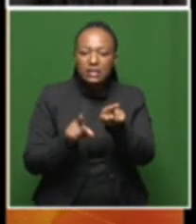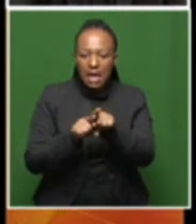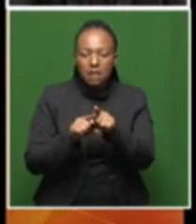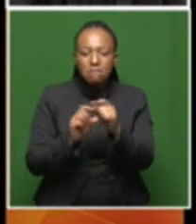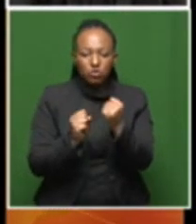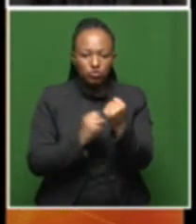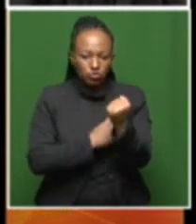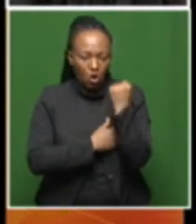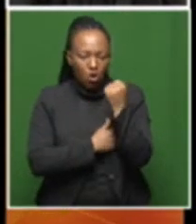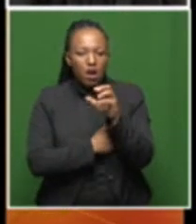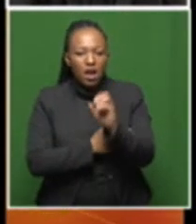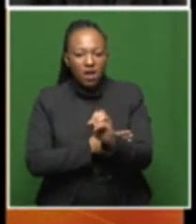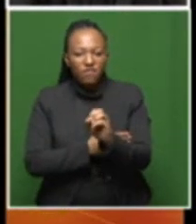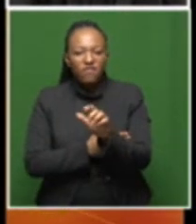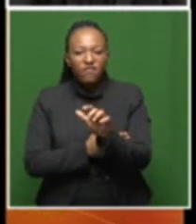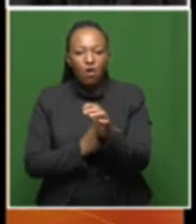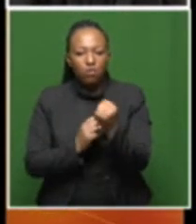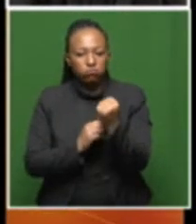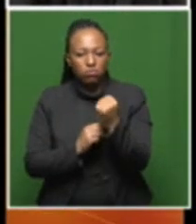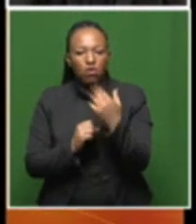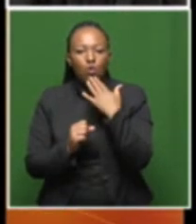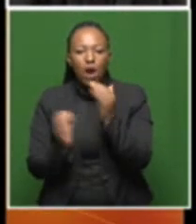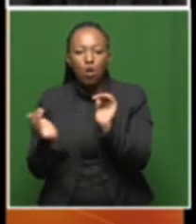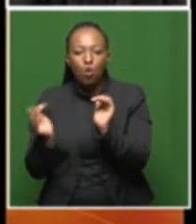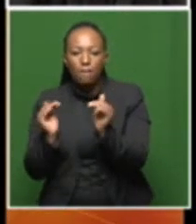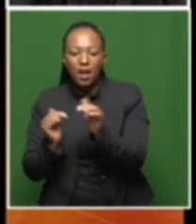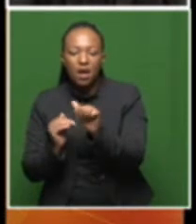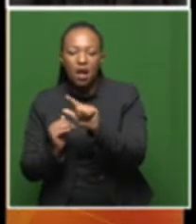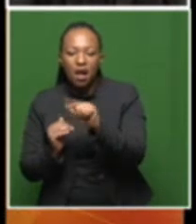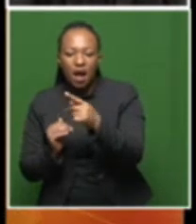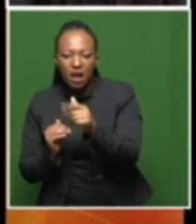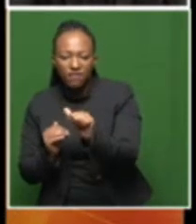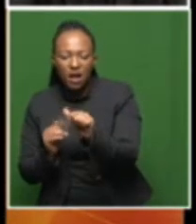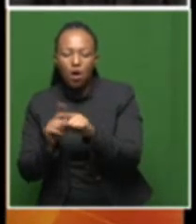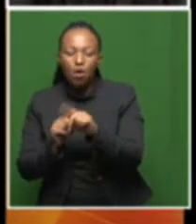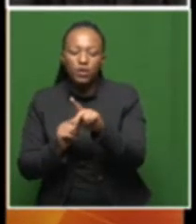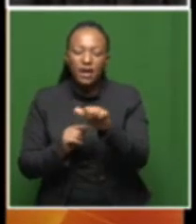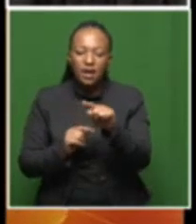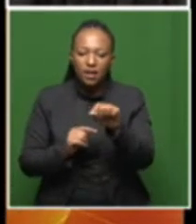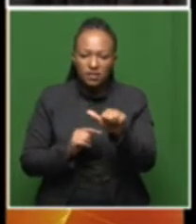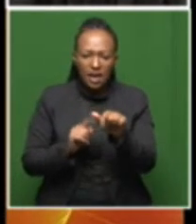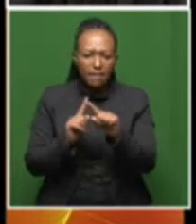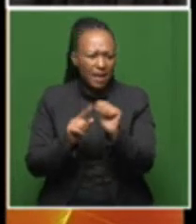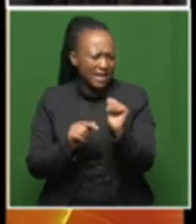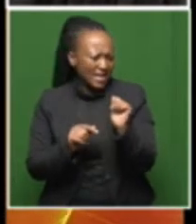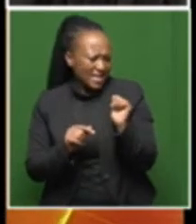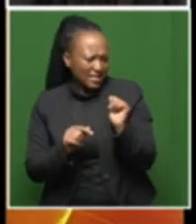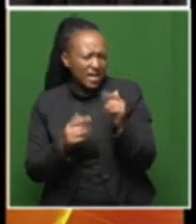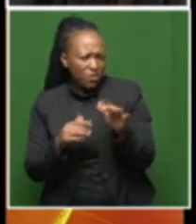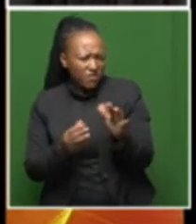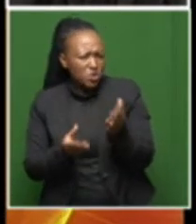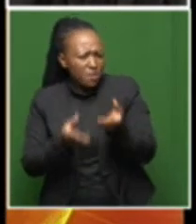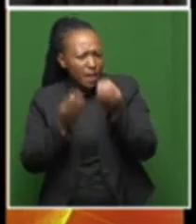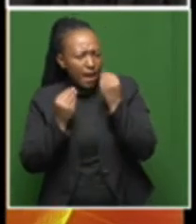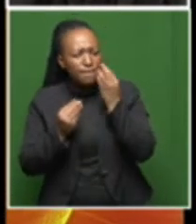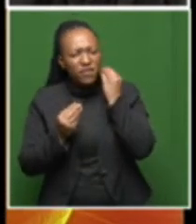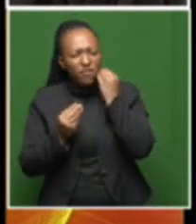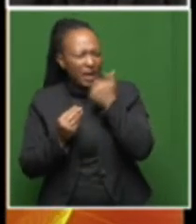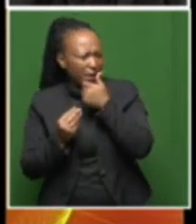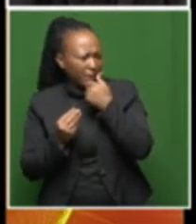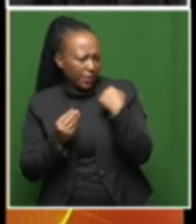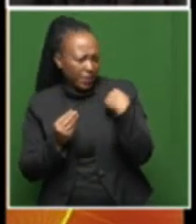the Beta variant, and I will bring more information next. But what came yesterday in one of the most